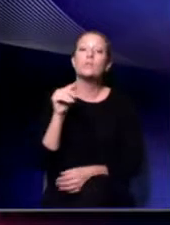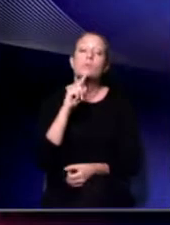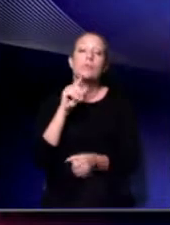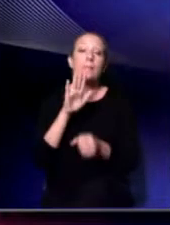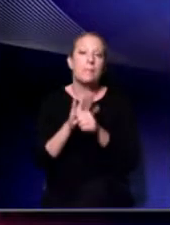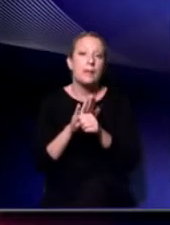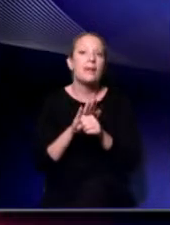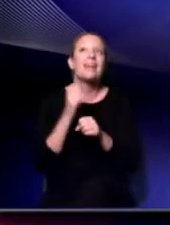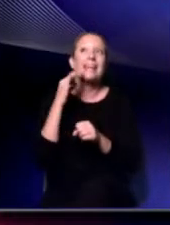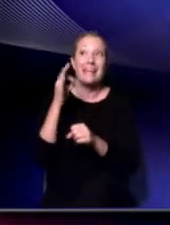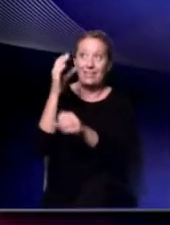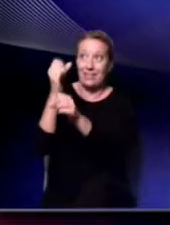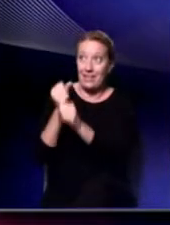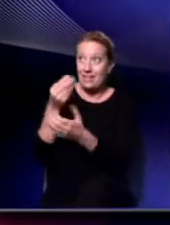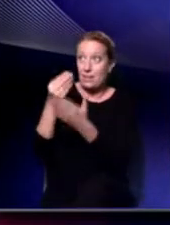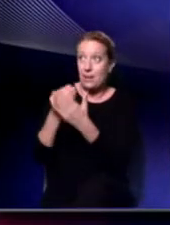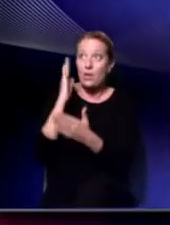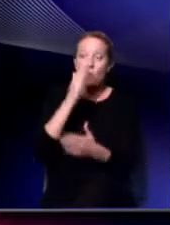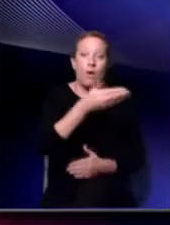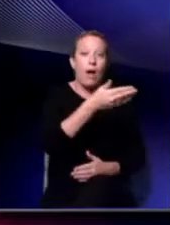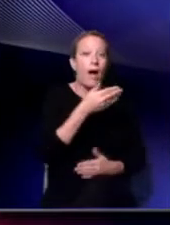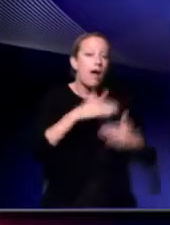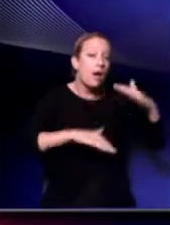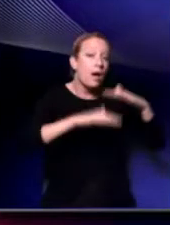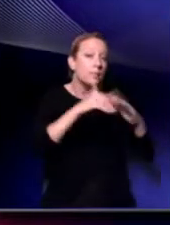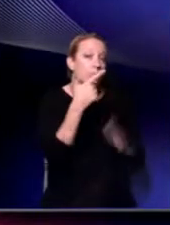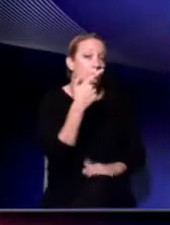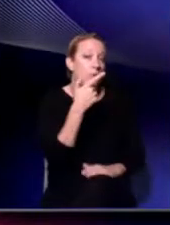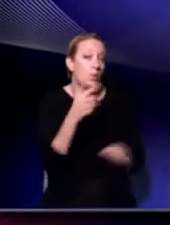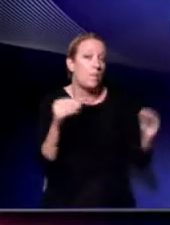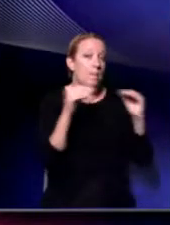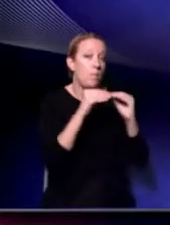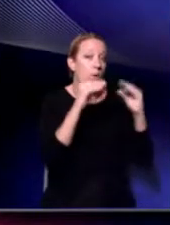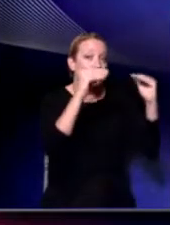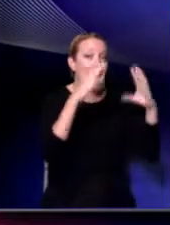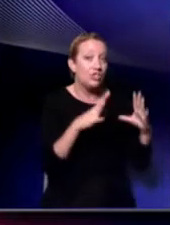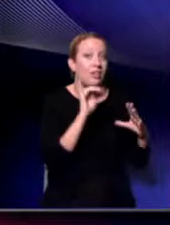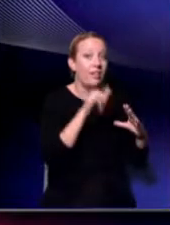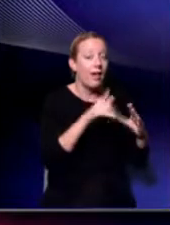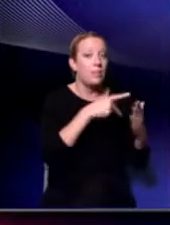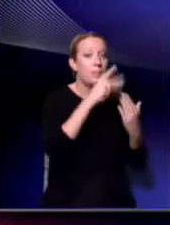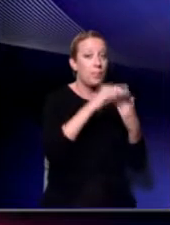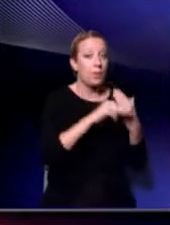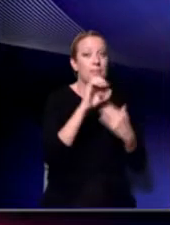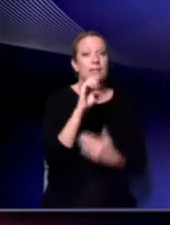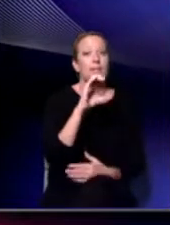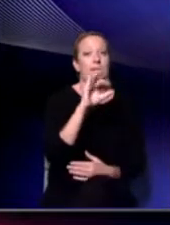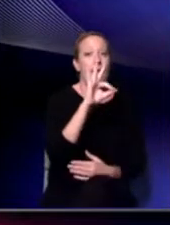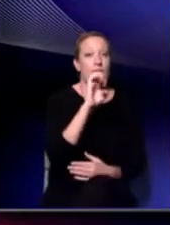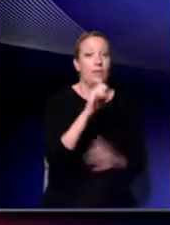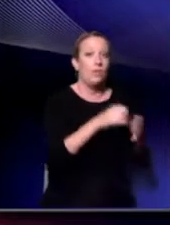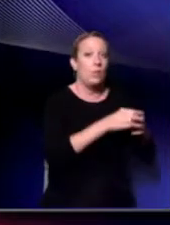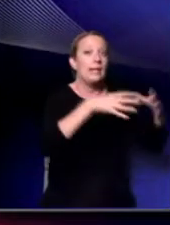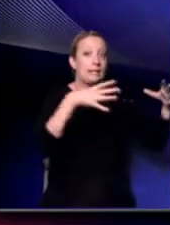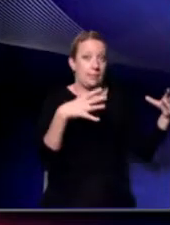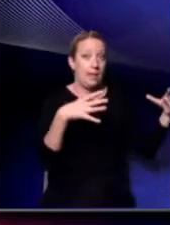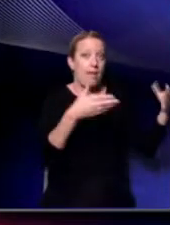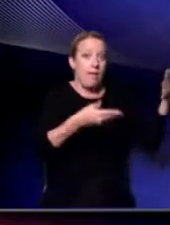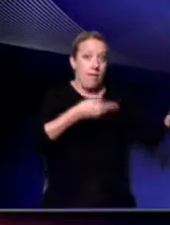more teachers. Right. So they were actually expanding ECFE. That will